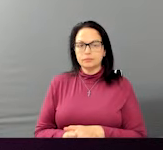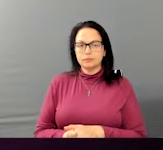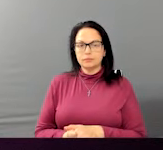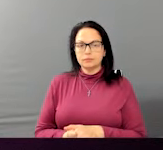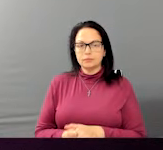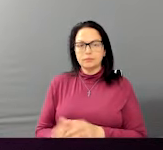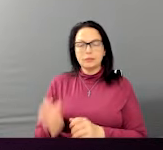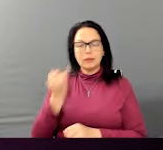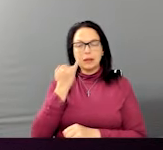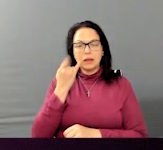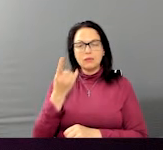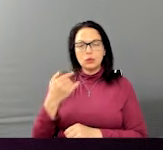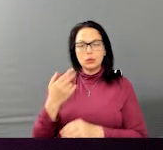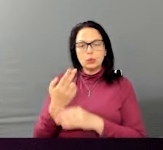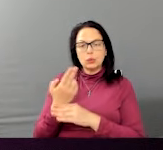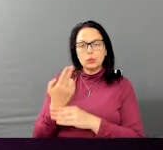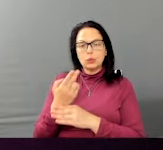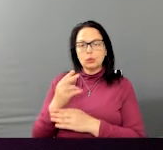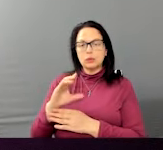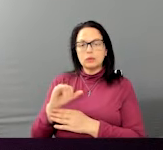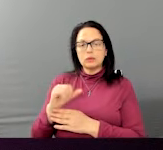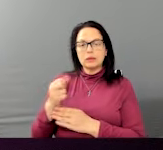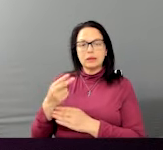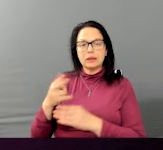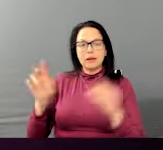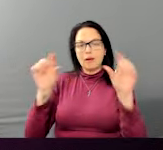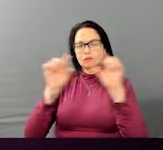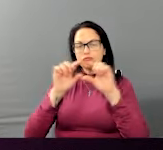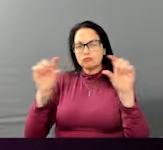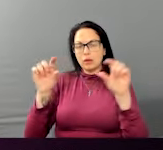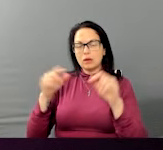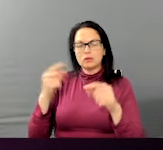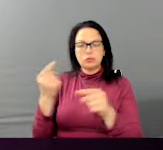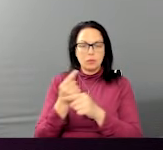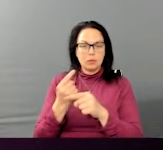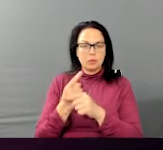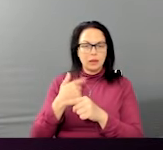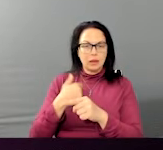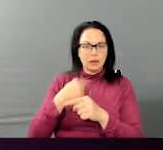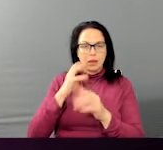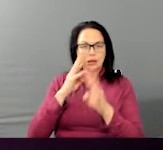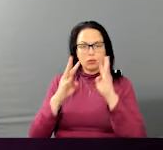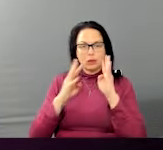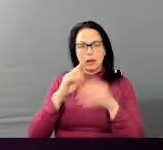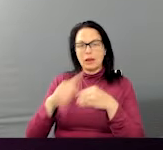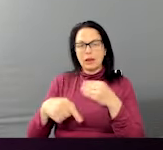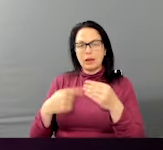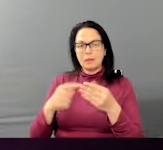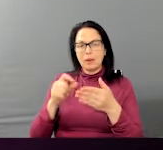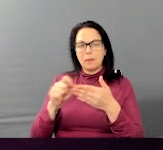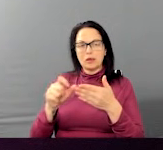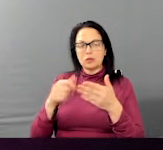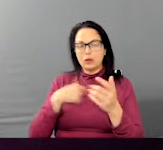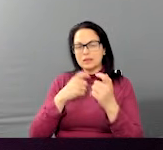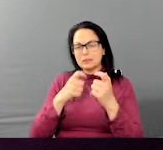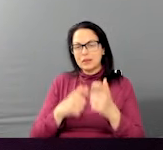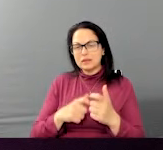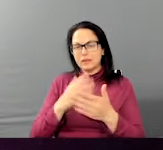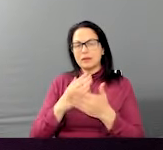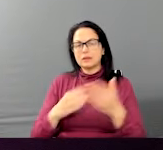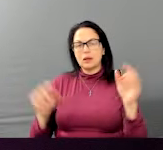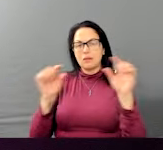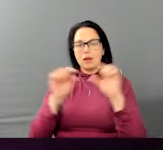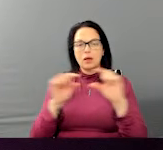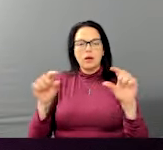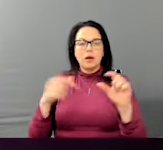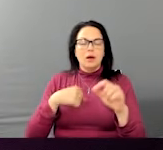cache headers properly, here I made an about page where I just specify some headers for this page, and I say, hey, I'm going to set a